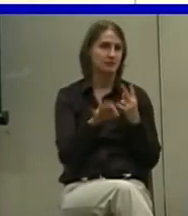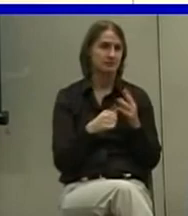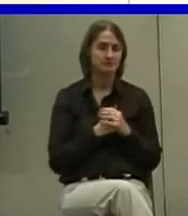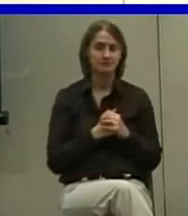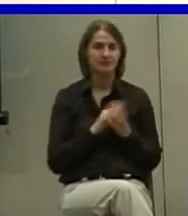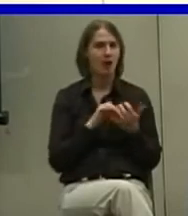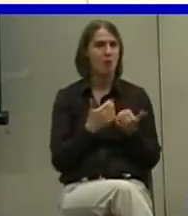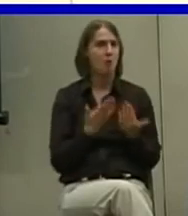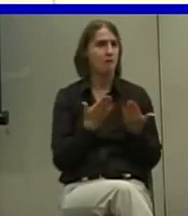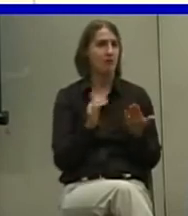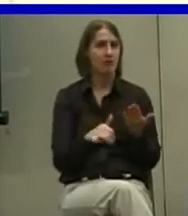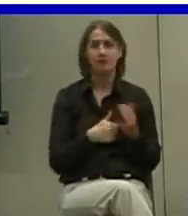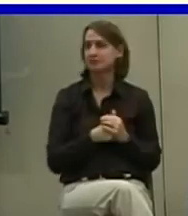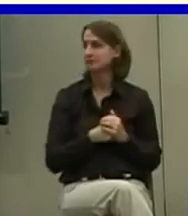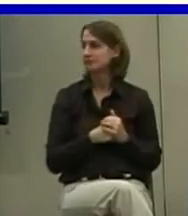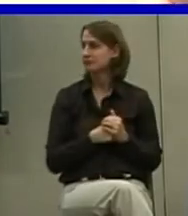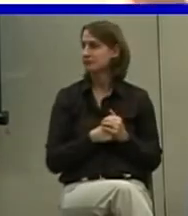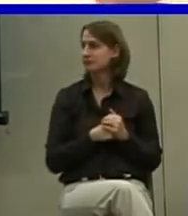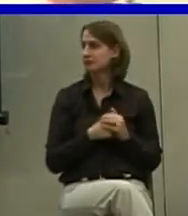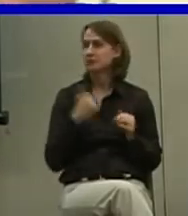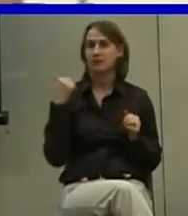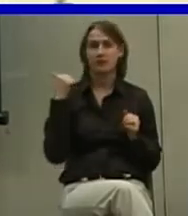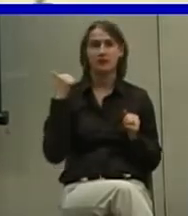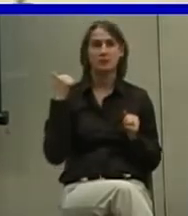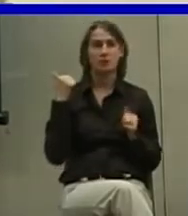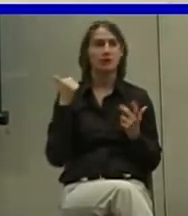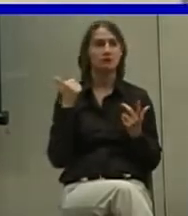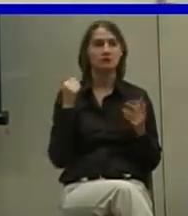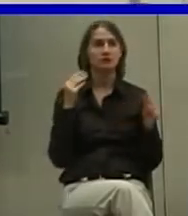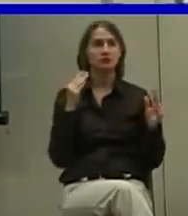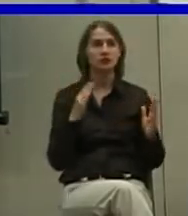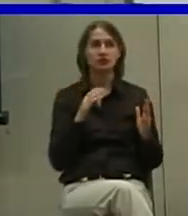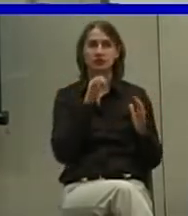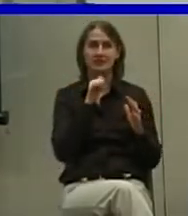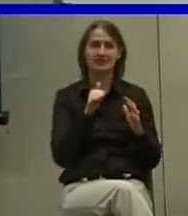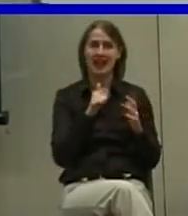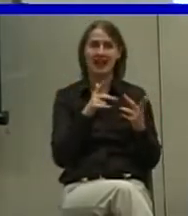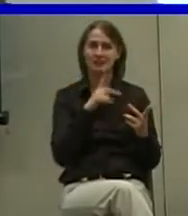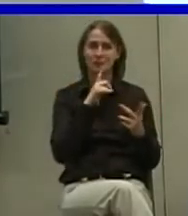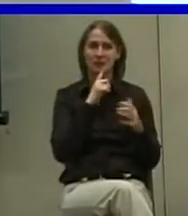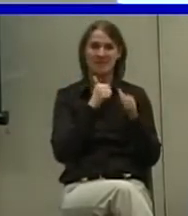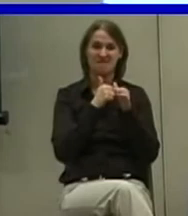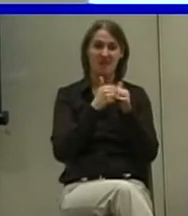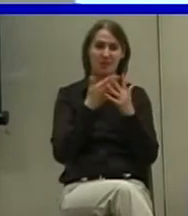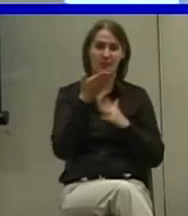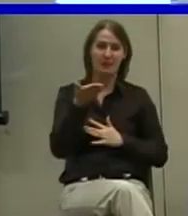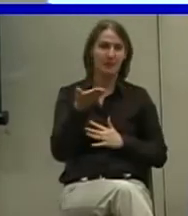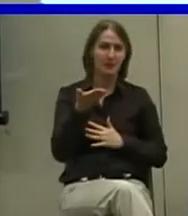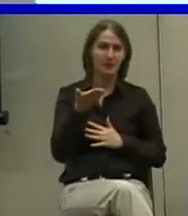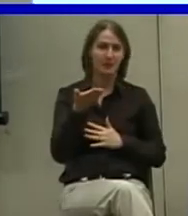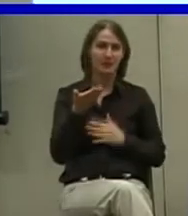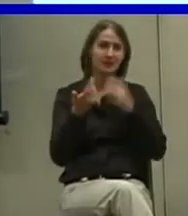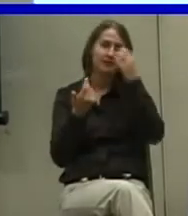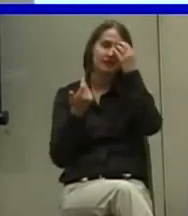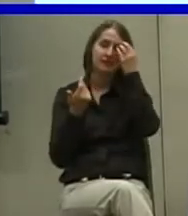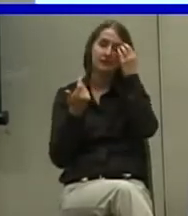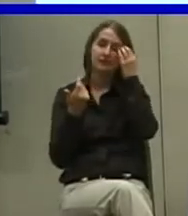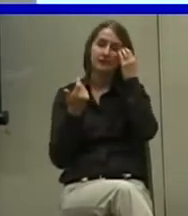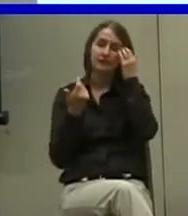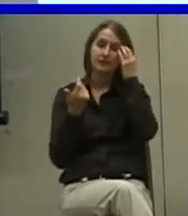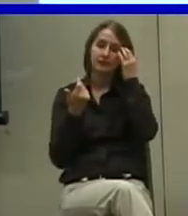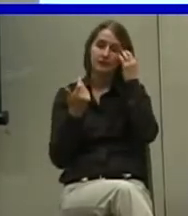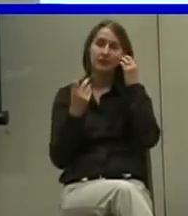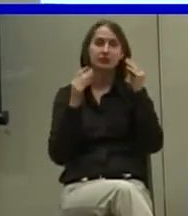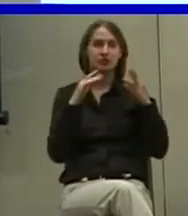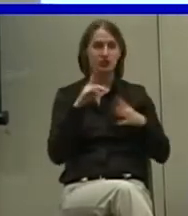one, the teacher does not follow through the way I think they should have when we tape this. I think, like you're saying, the teacher should